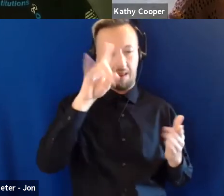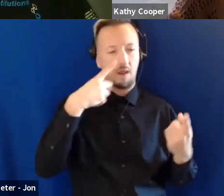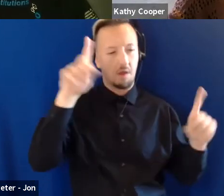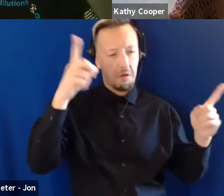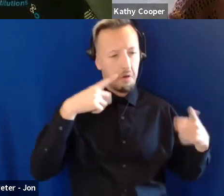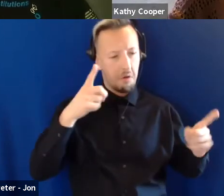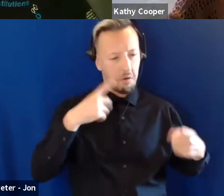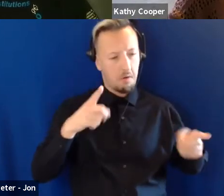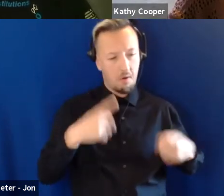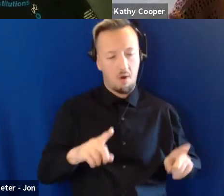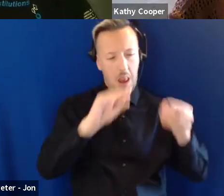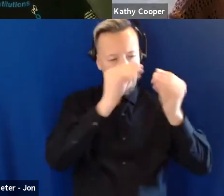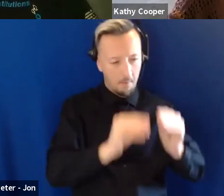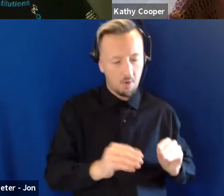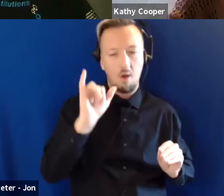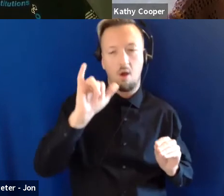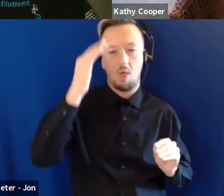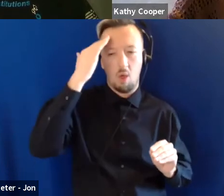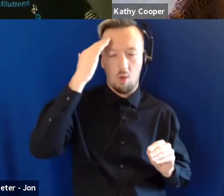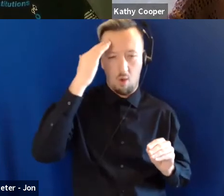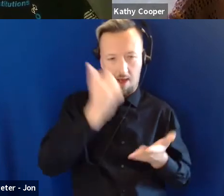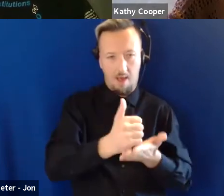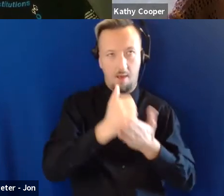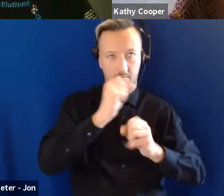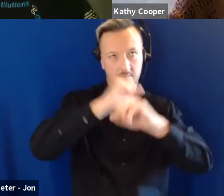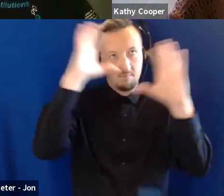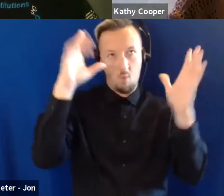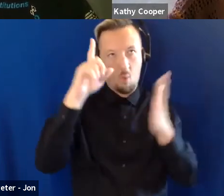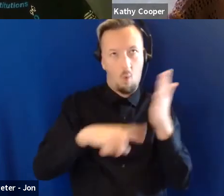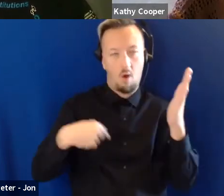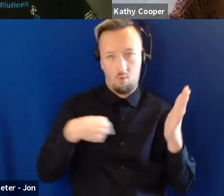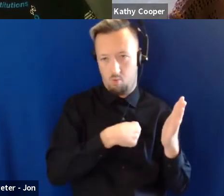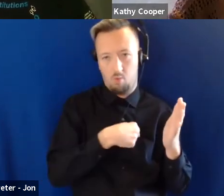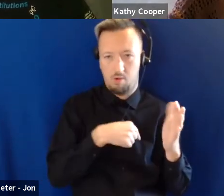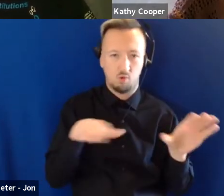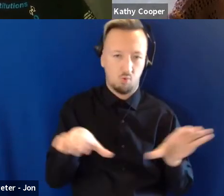kind of start to tell that story about what it is that we do.